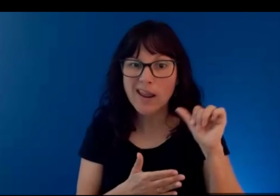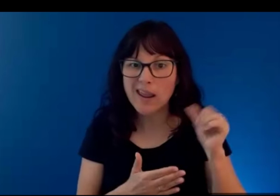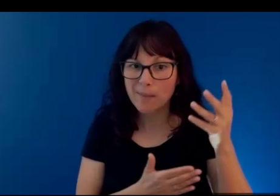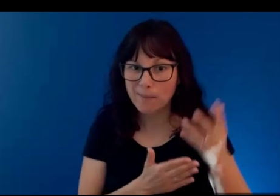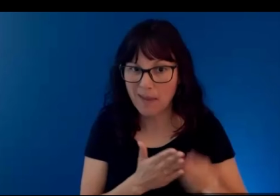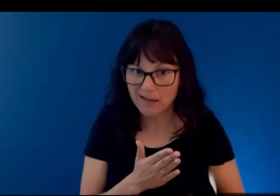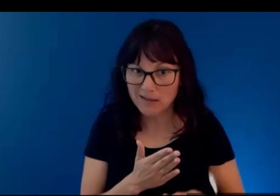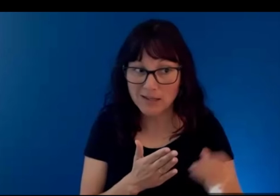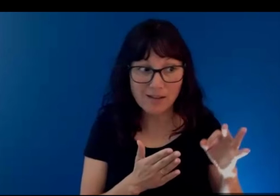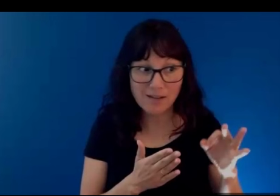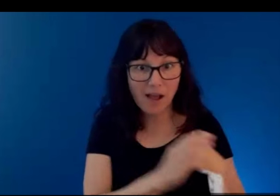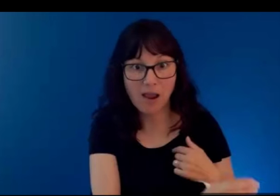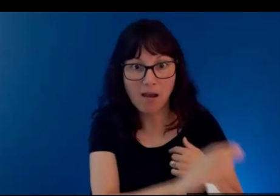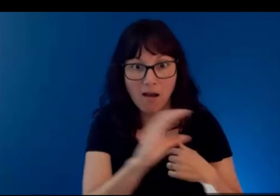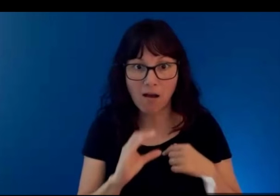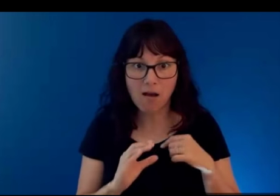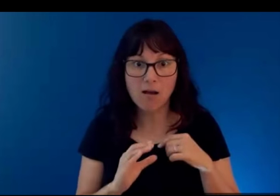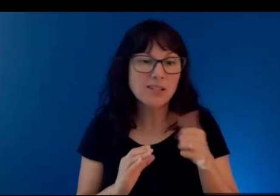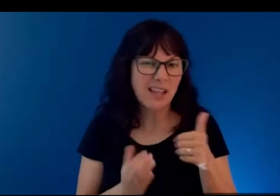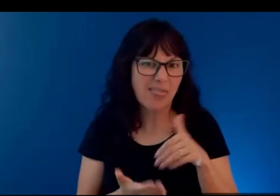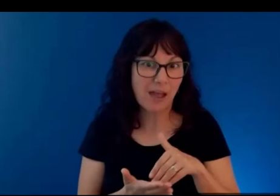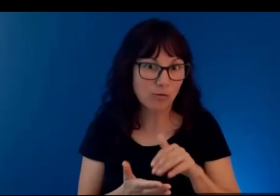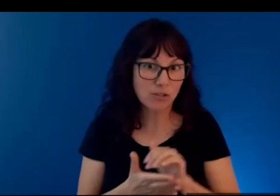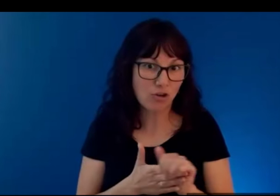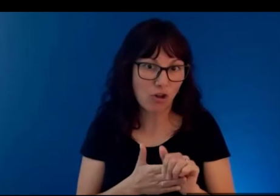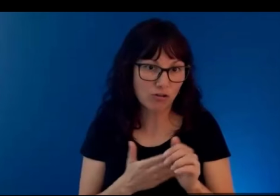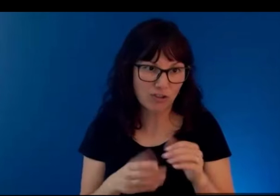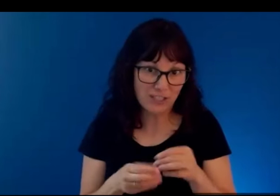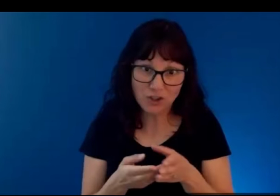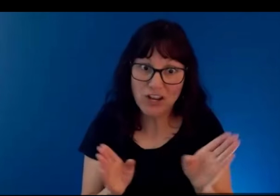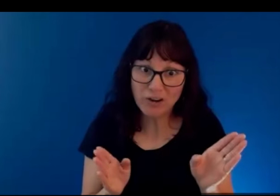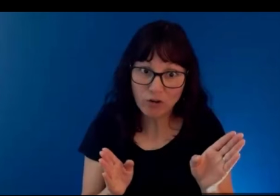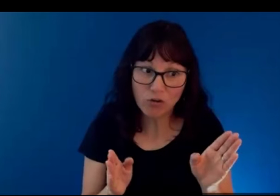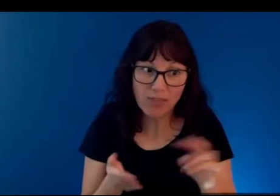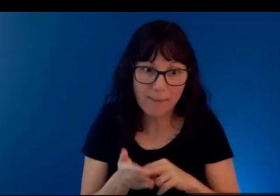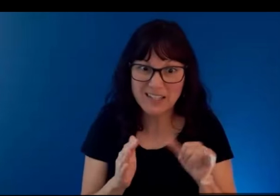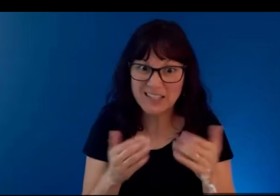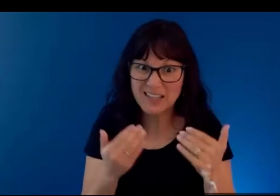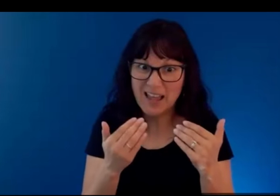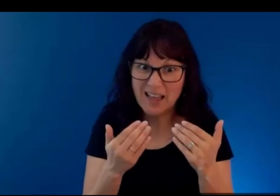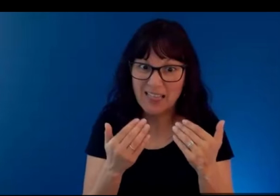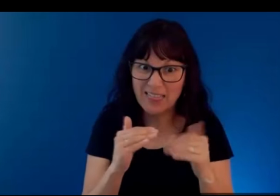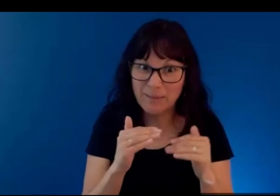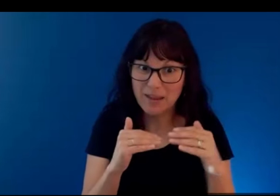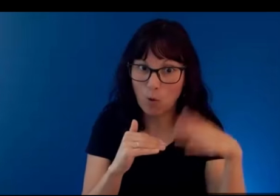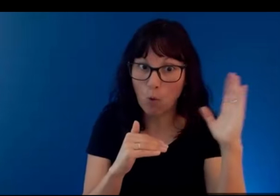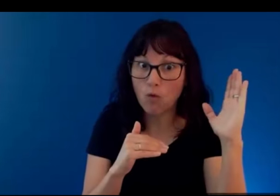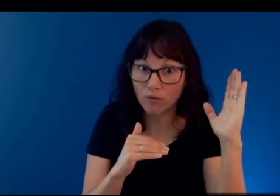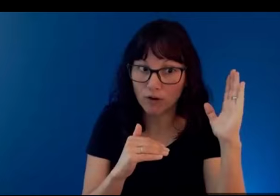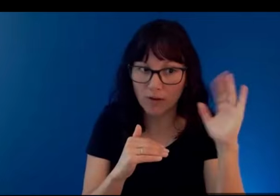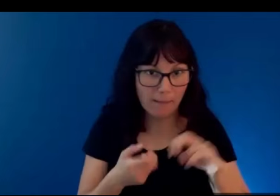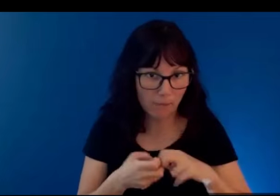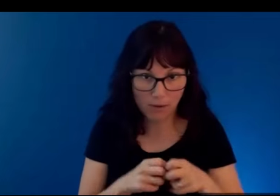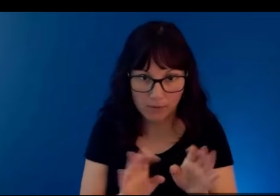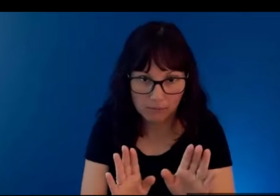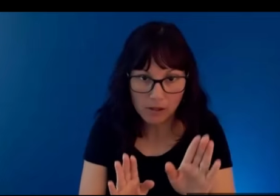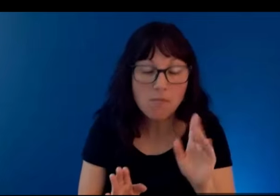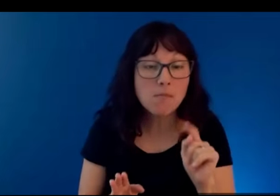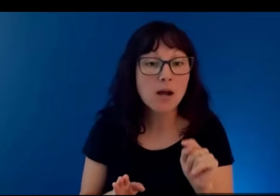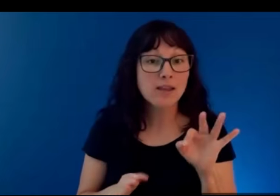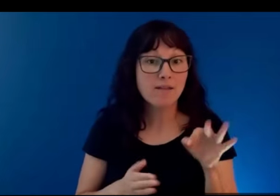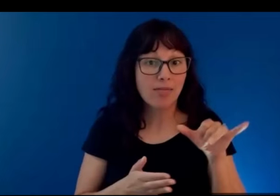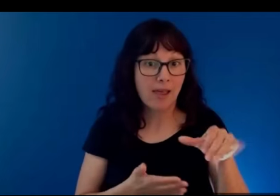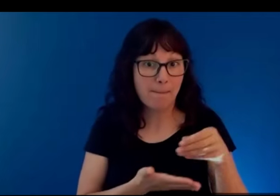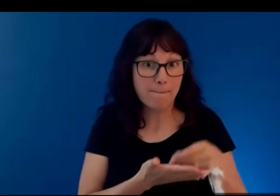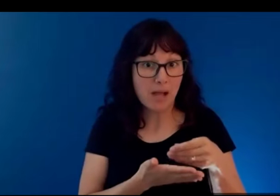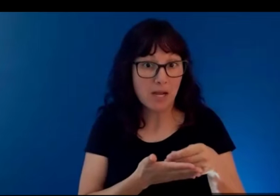got $10,000 generally, that would put me over the resource limit for SSI, right? That would be a problem. But if that money